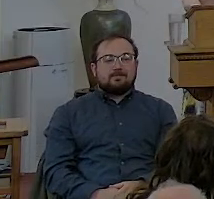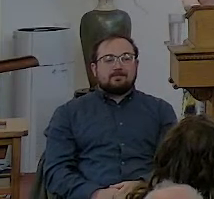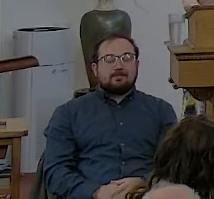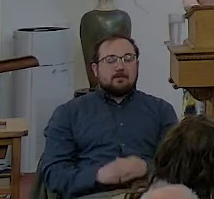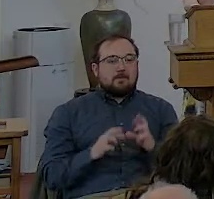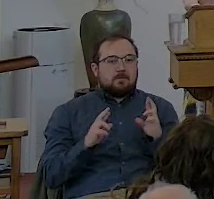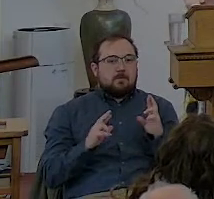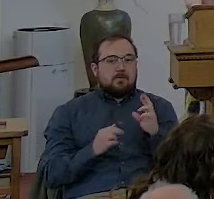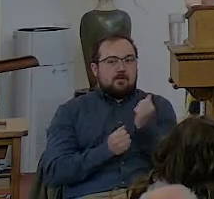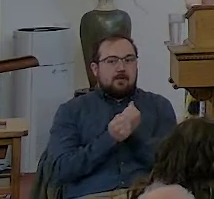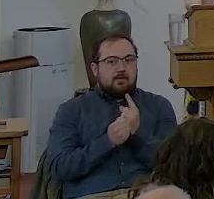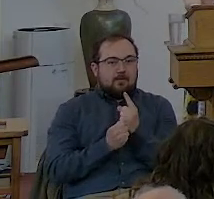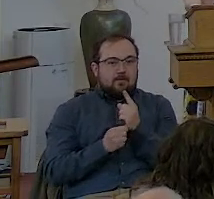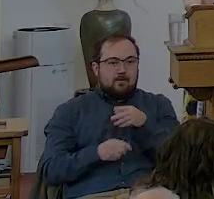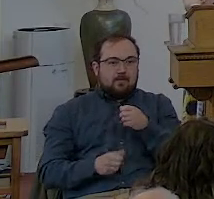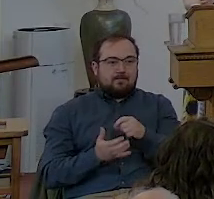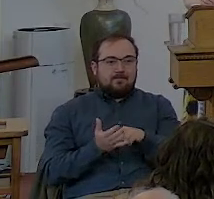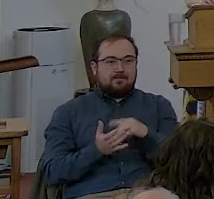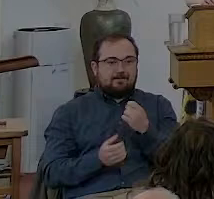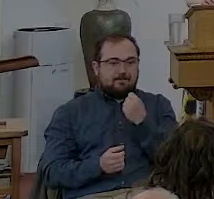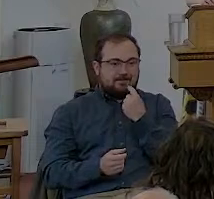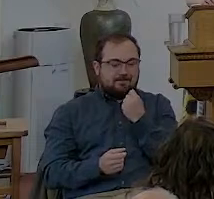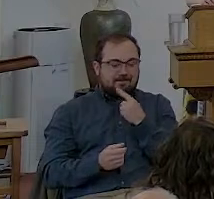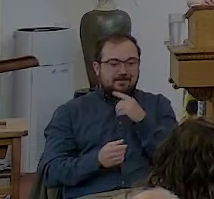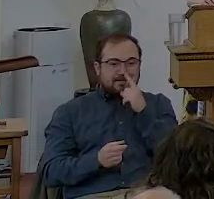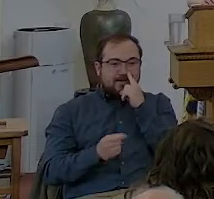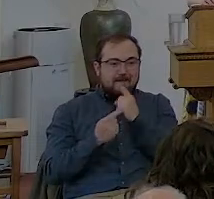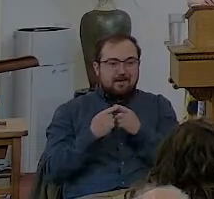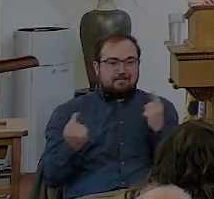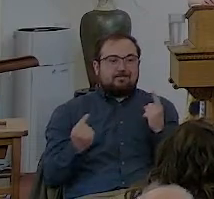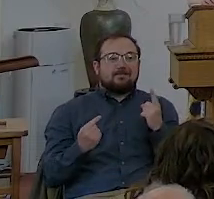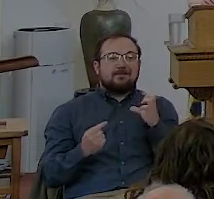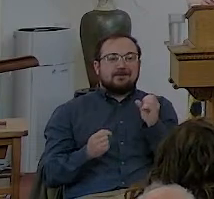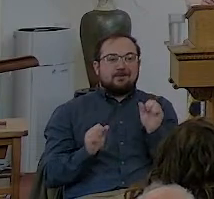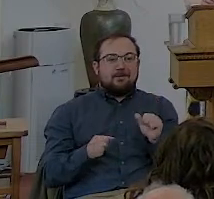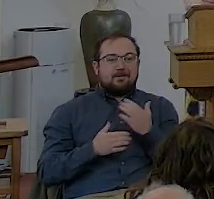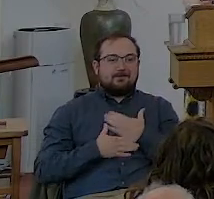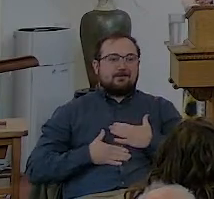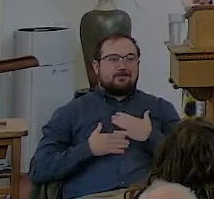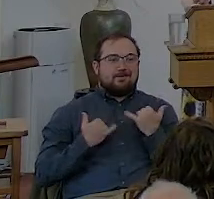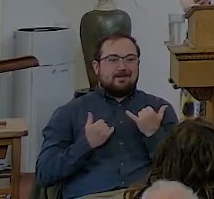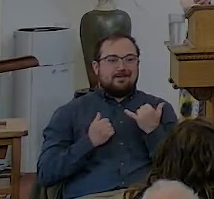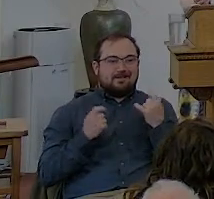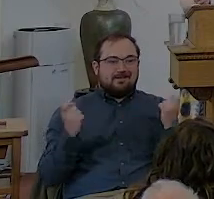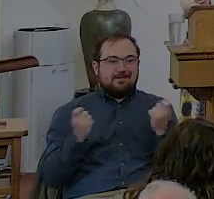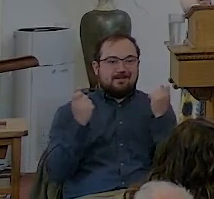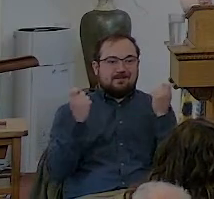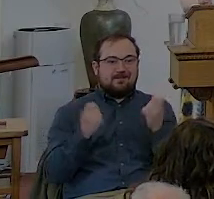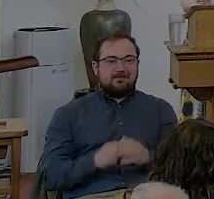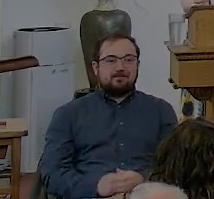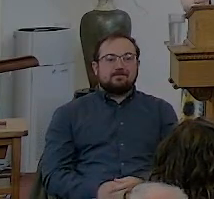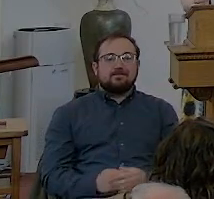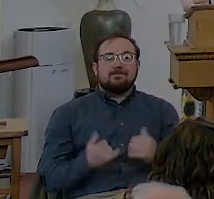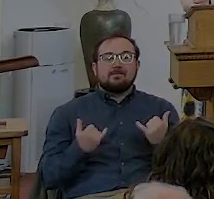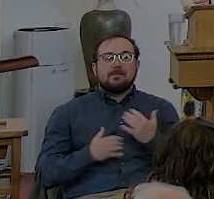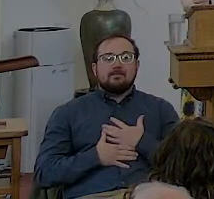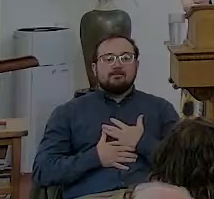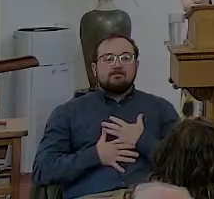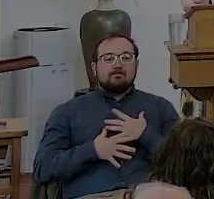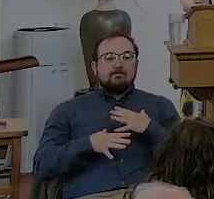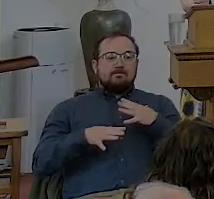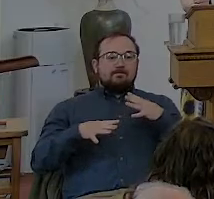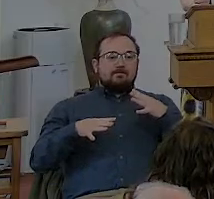our Claritin so that we may experience this joyous occasion. And now, take a good deep